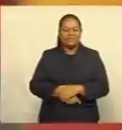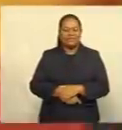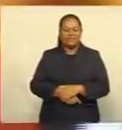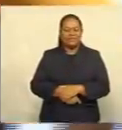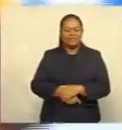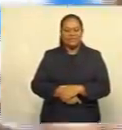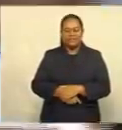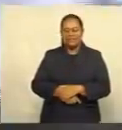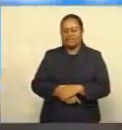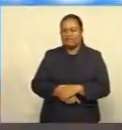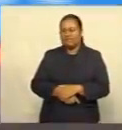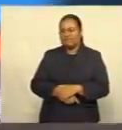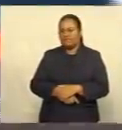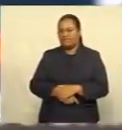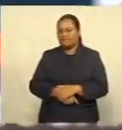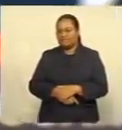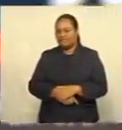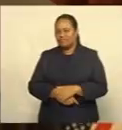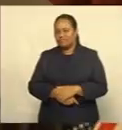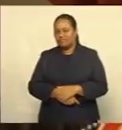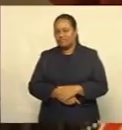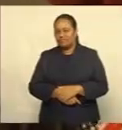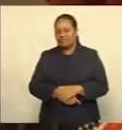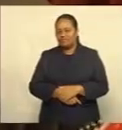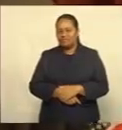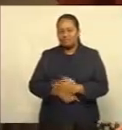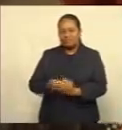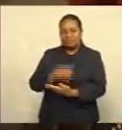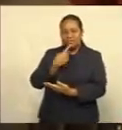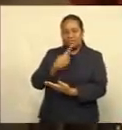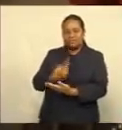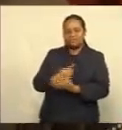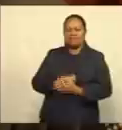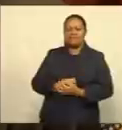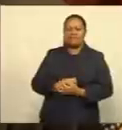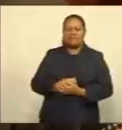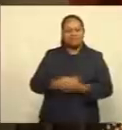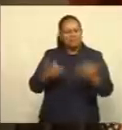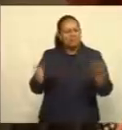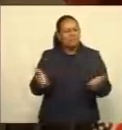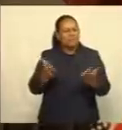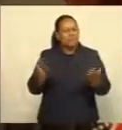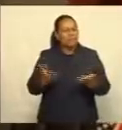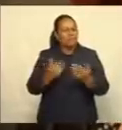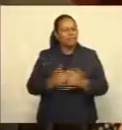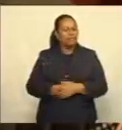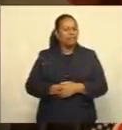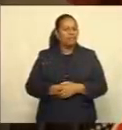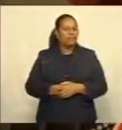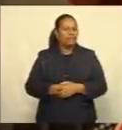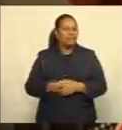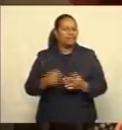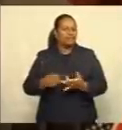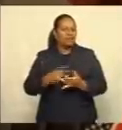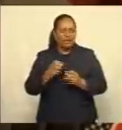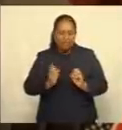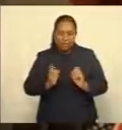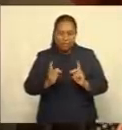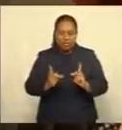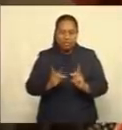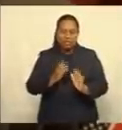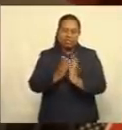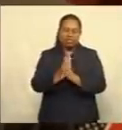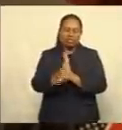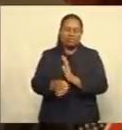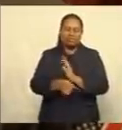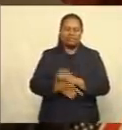representing Fiji is one of the big things in my life. For me, I've been planning if I already said if a chance for me to switch to 15s,